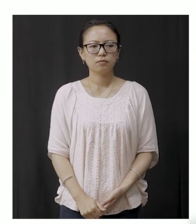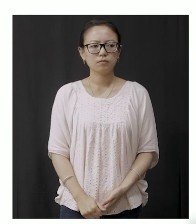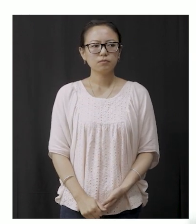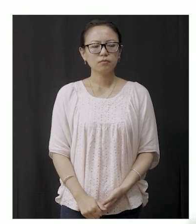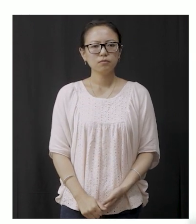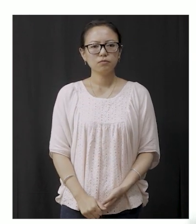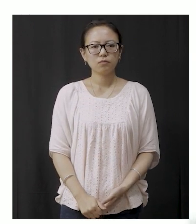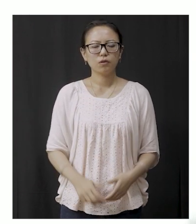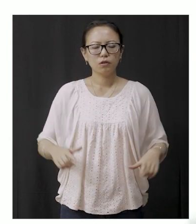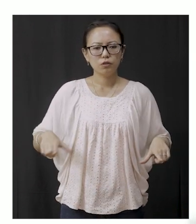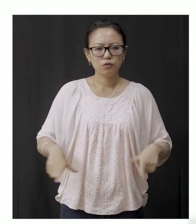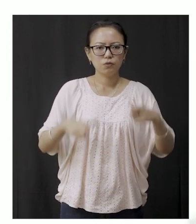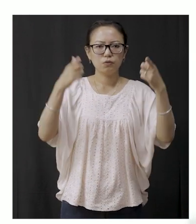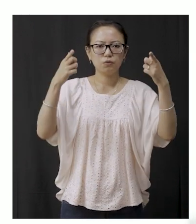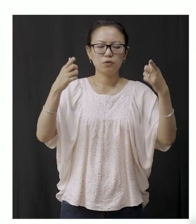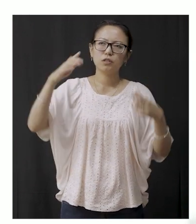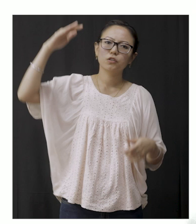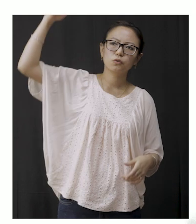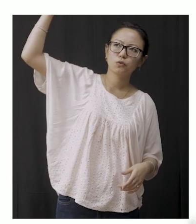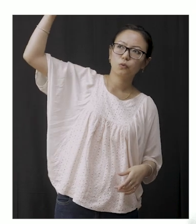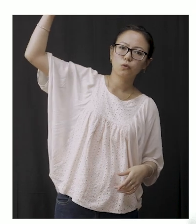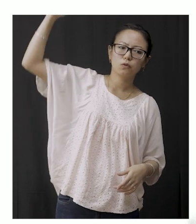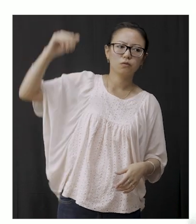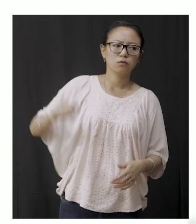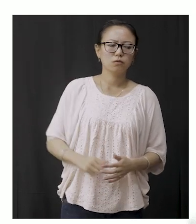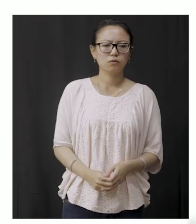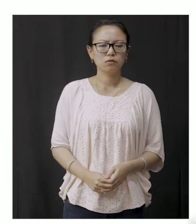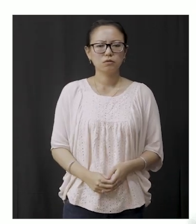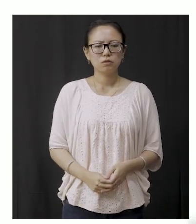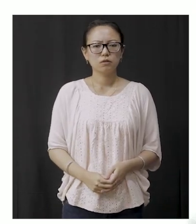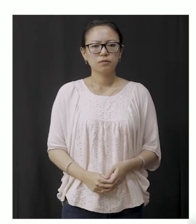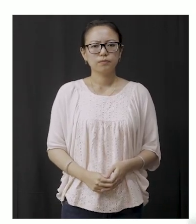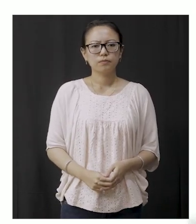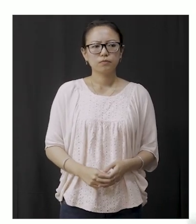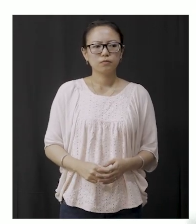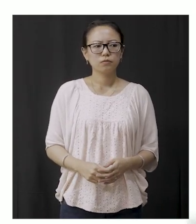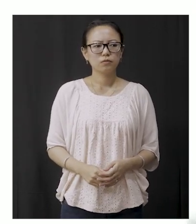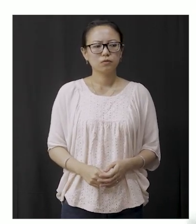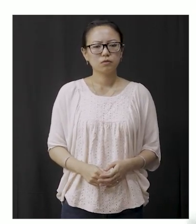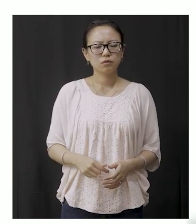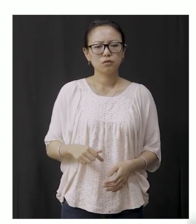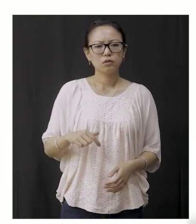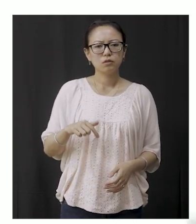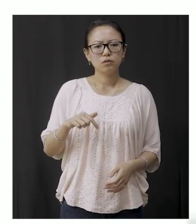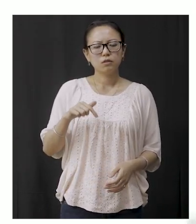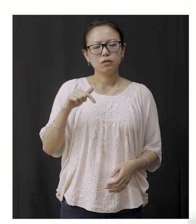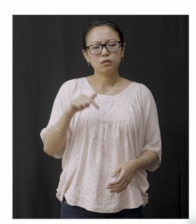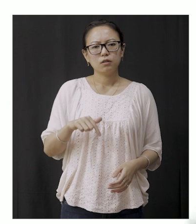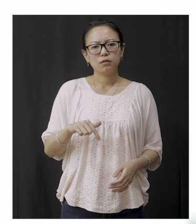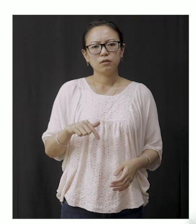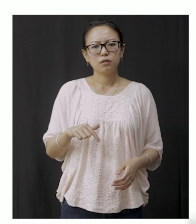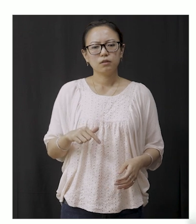Next, tall trees. This is the poem, and after reading the poem, we will be able to